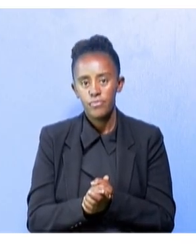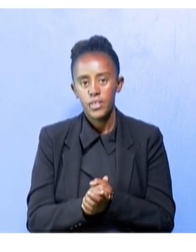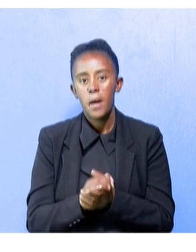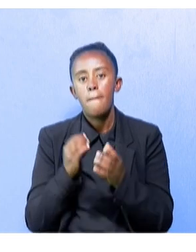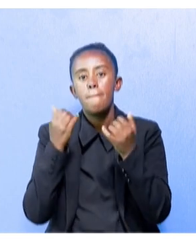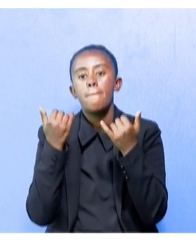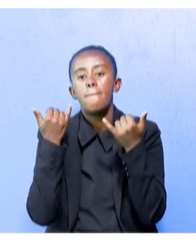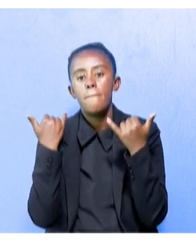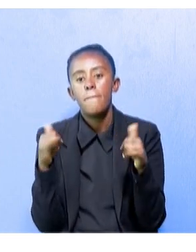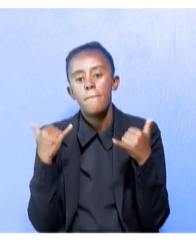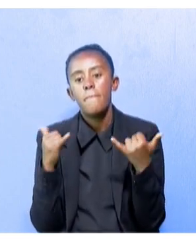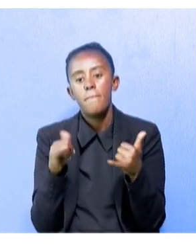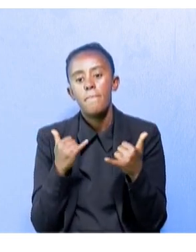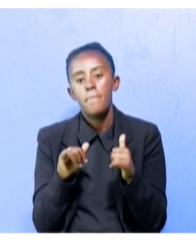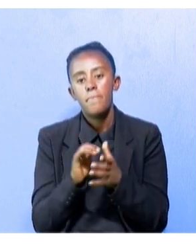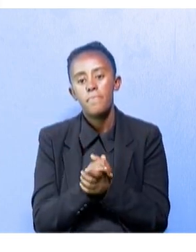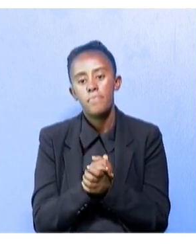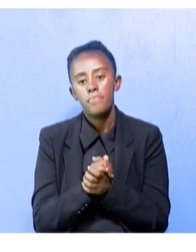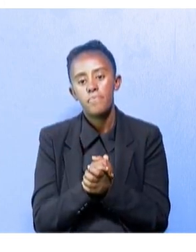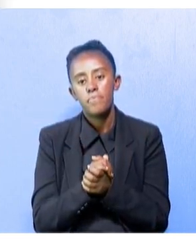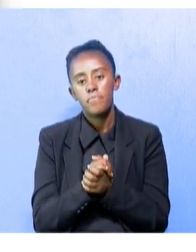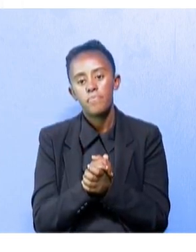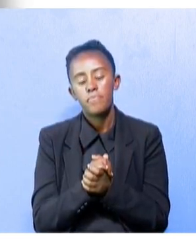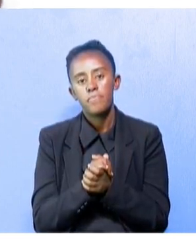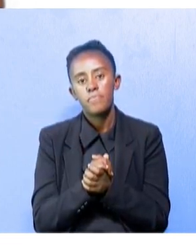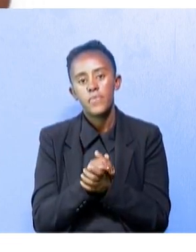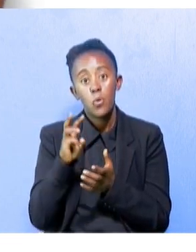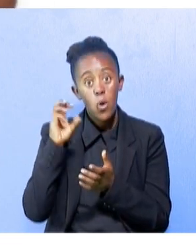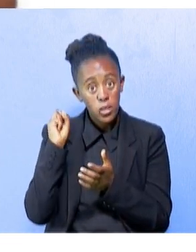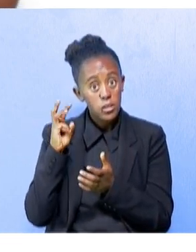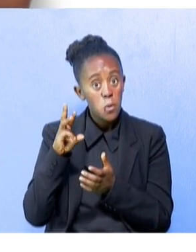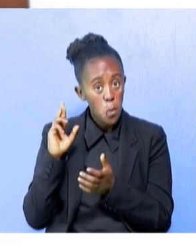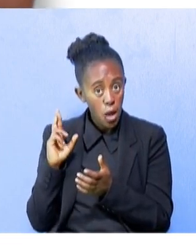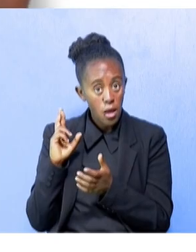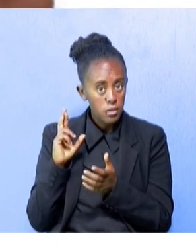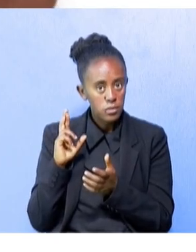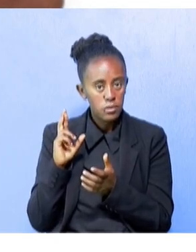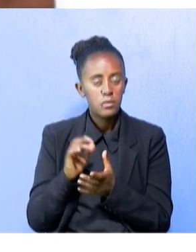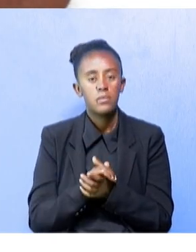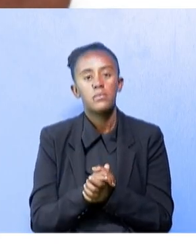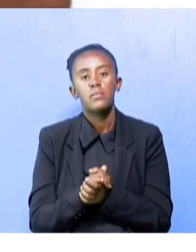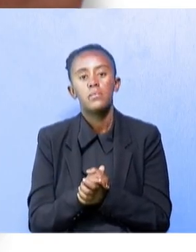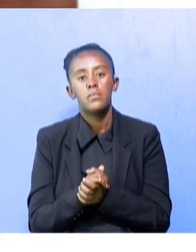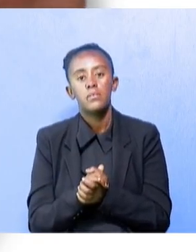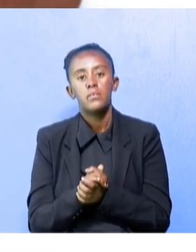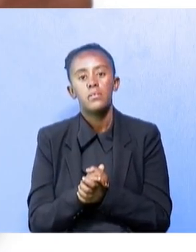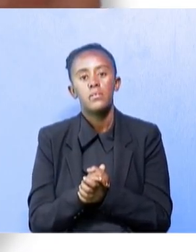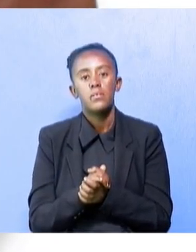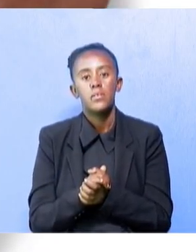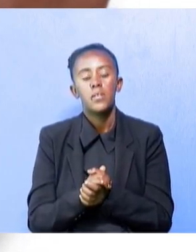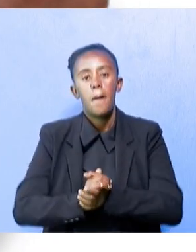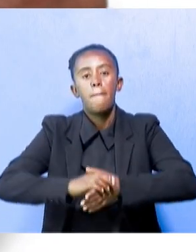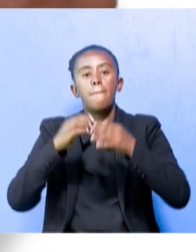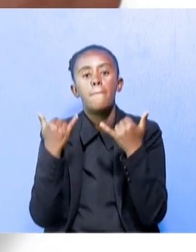Play. Was or were, and then